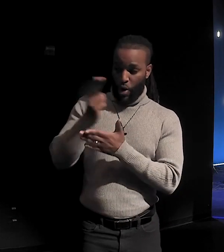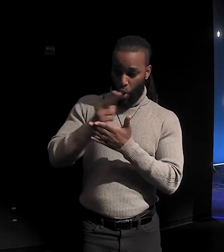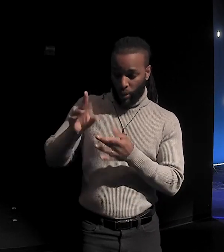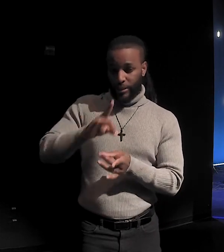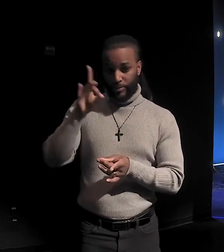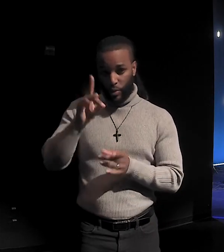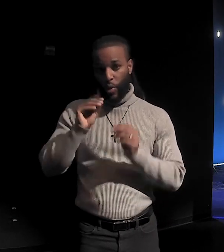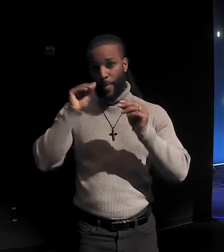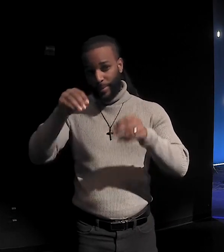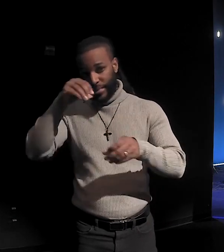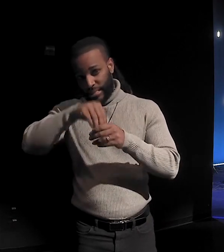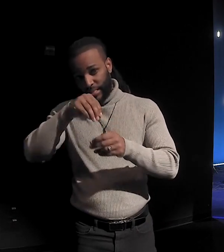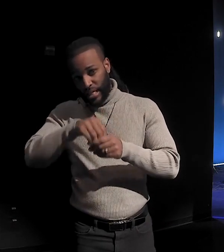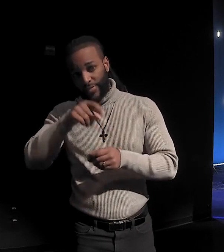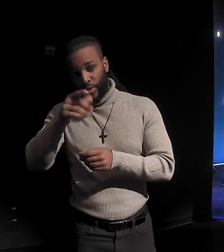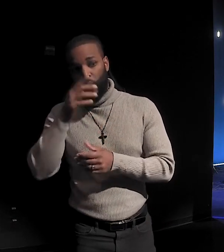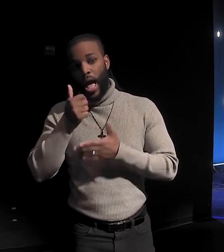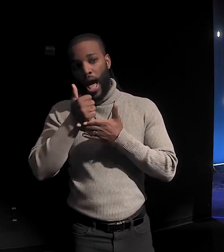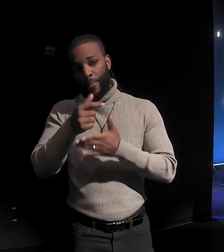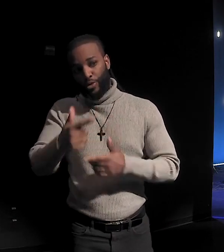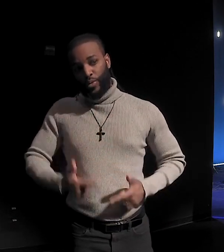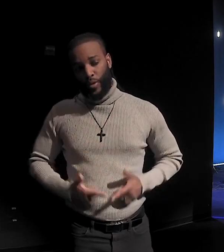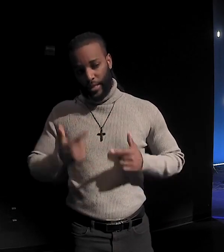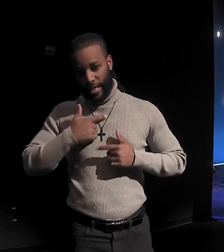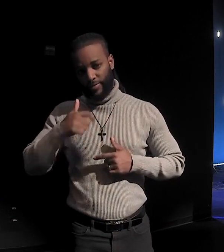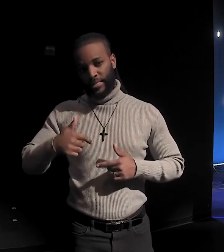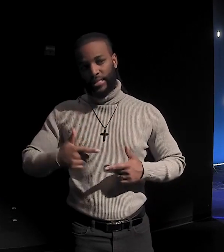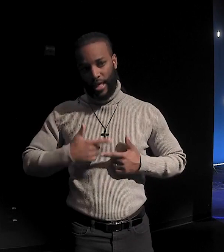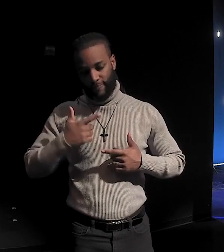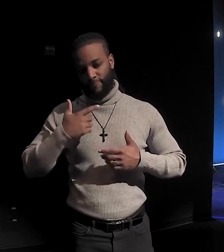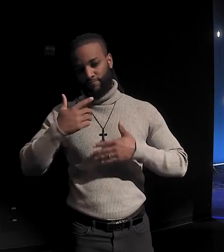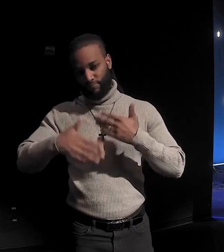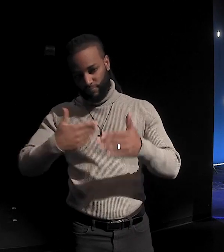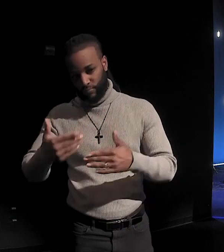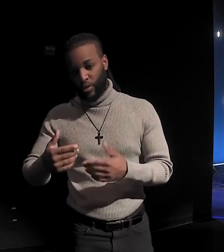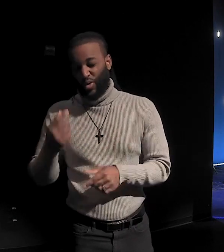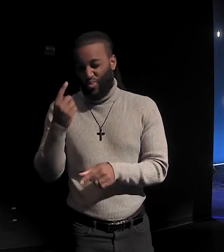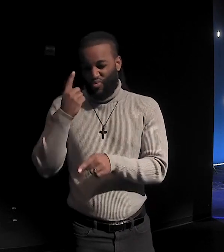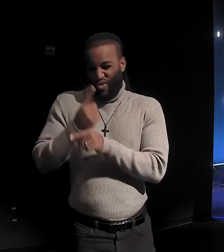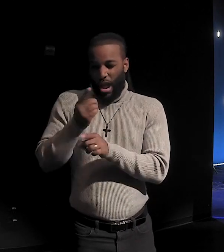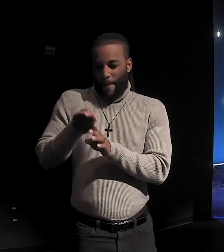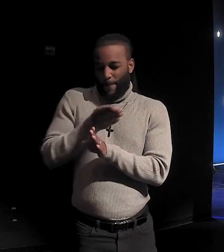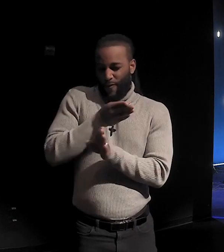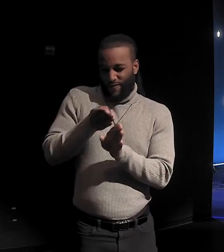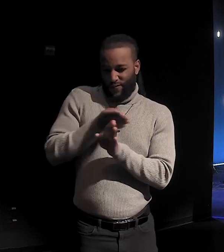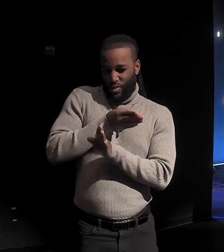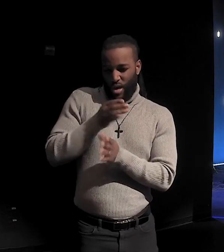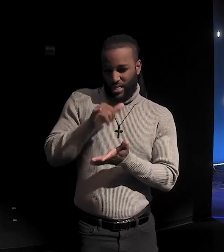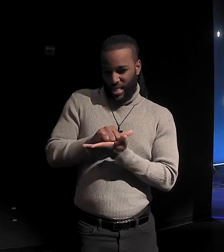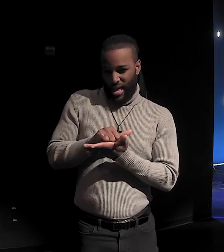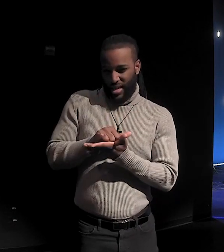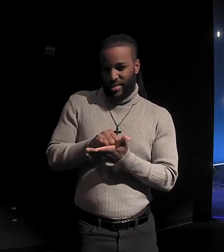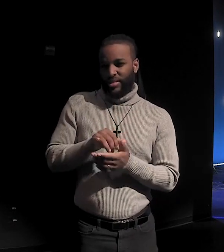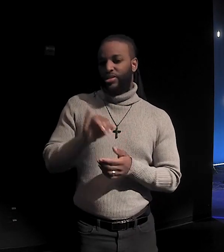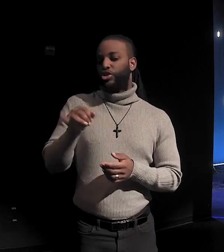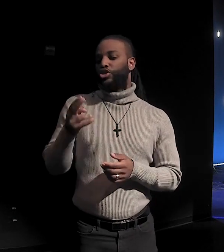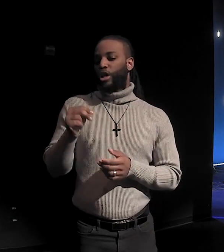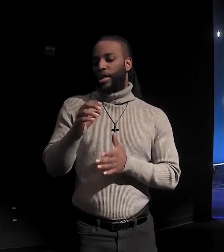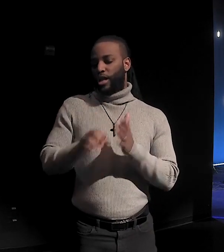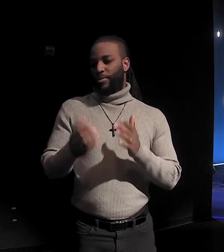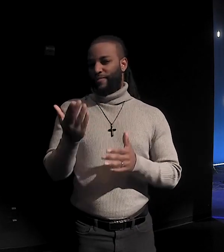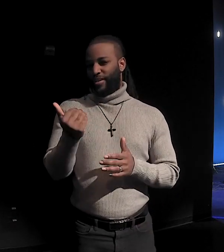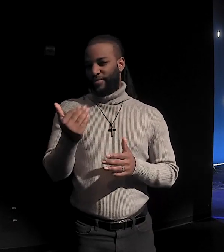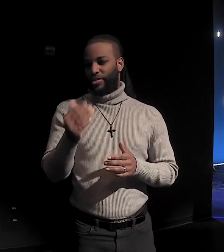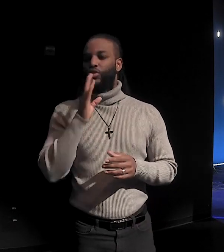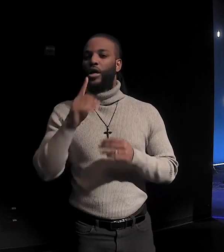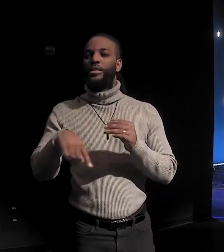you, my counselor, my helper, that will help you live this journey. And right before that, he does John 15, which